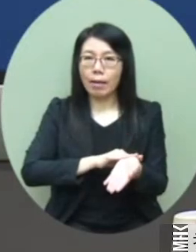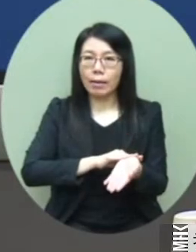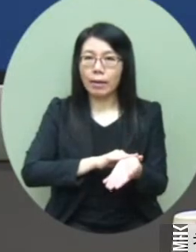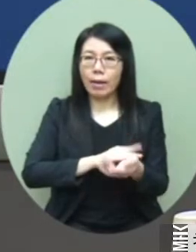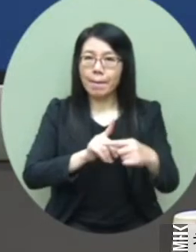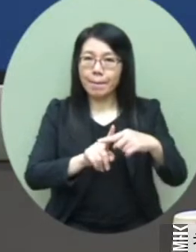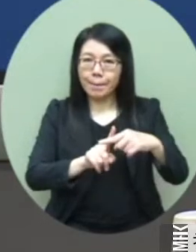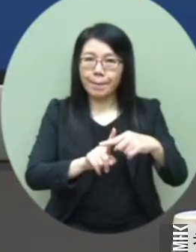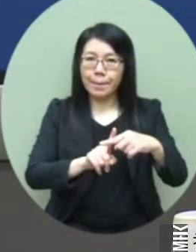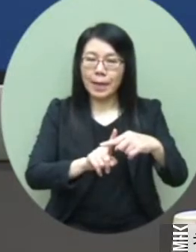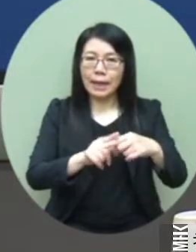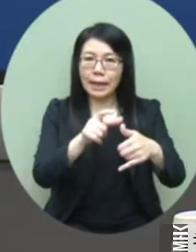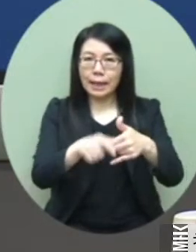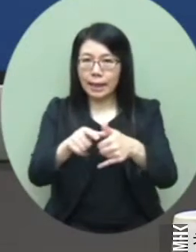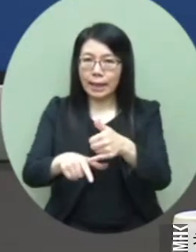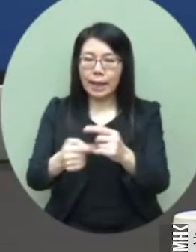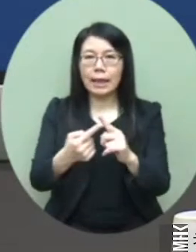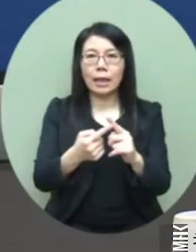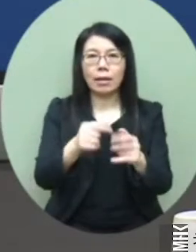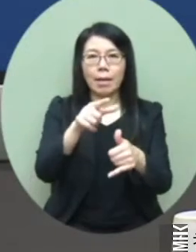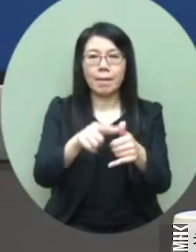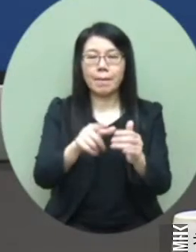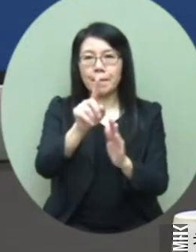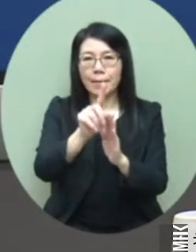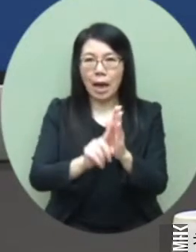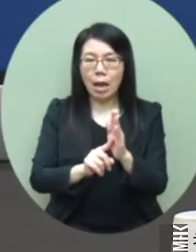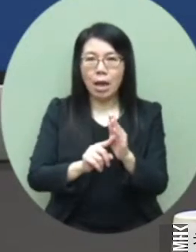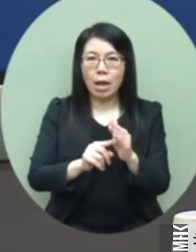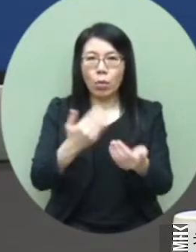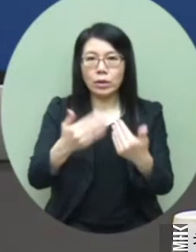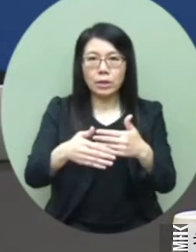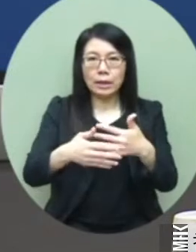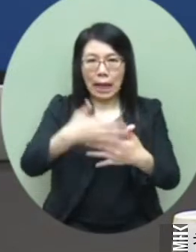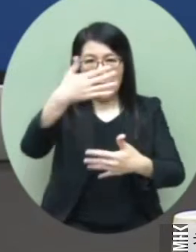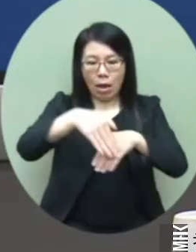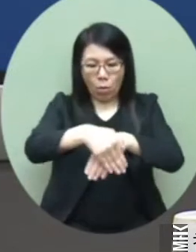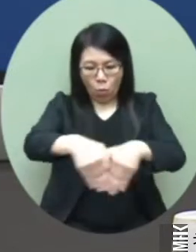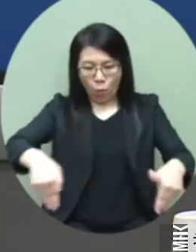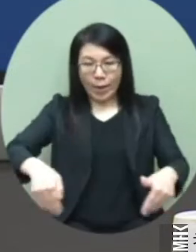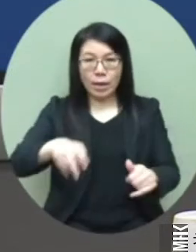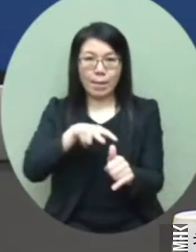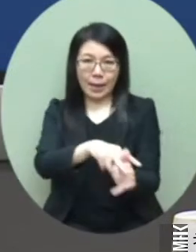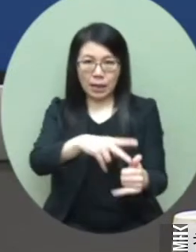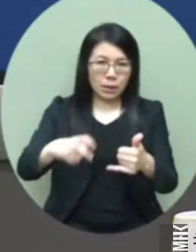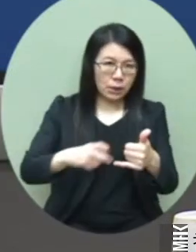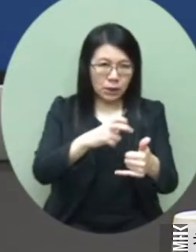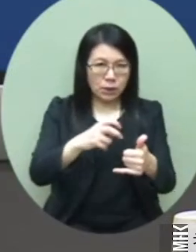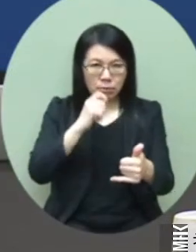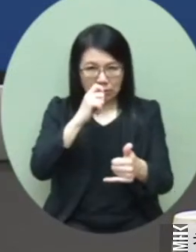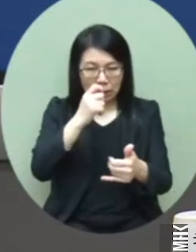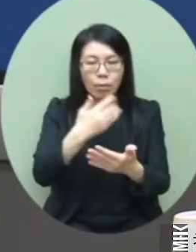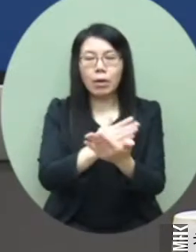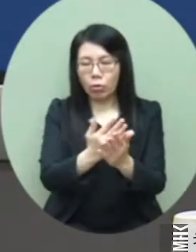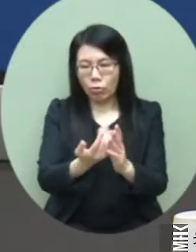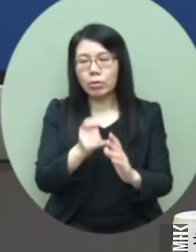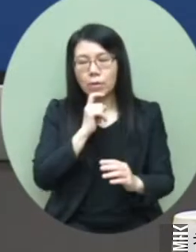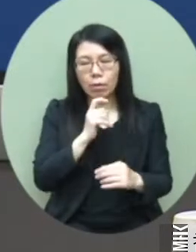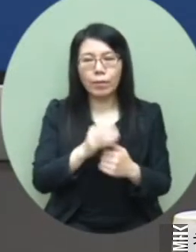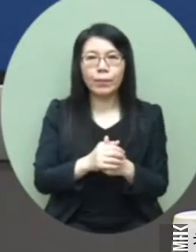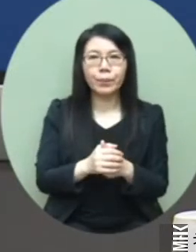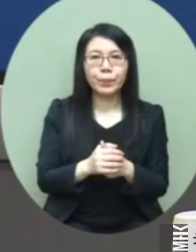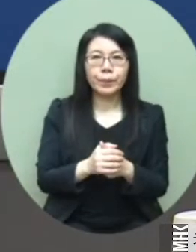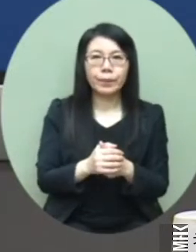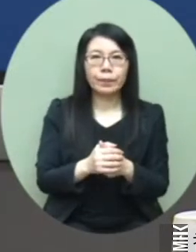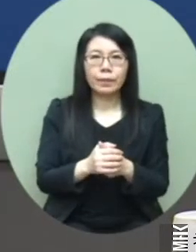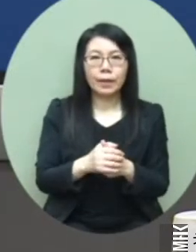testing declaration, to the overall positive rate of some 80,000 PCR tests taken